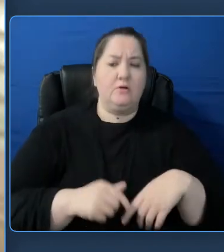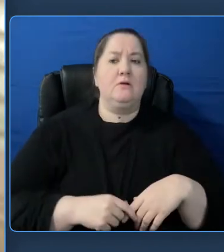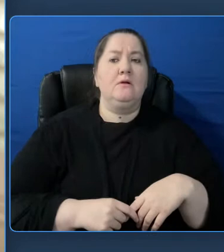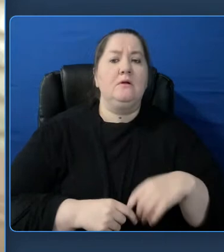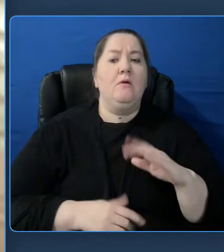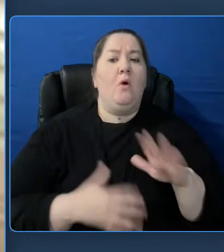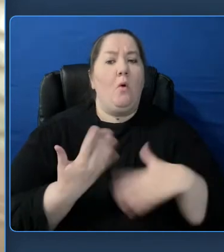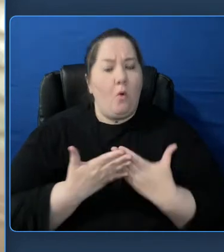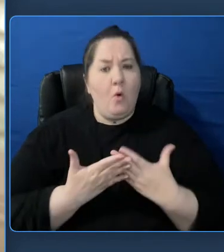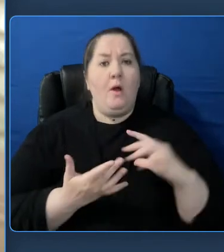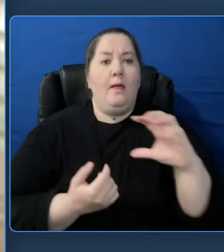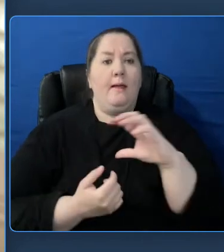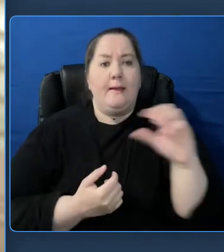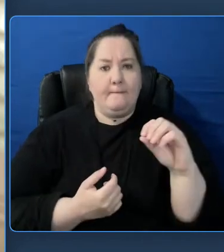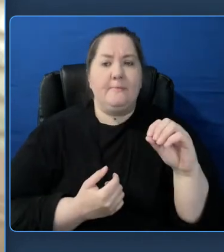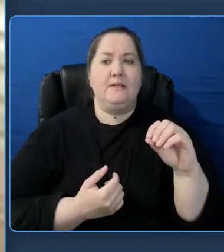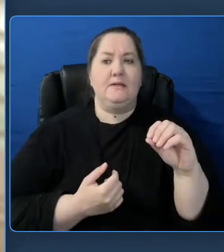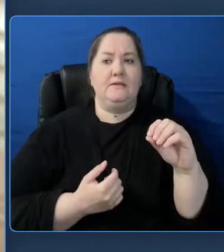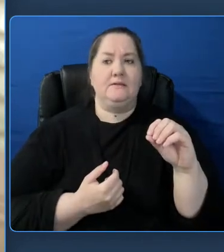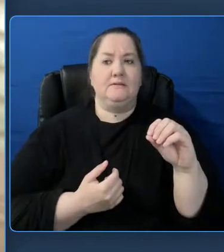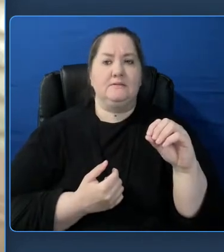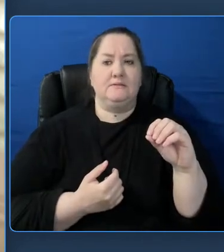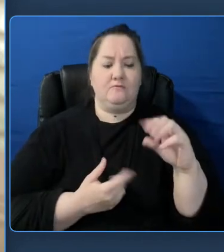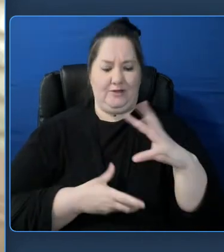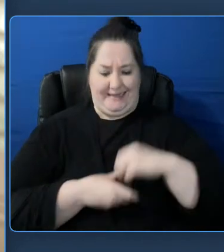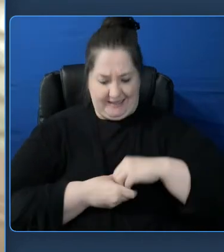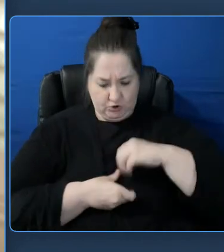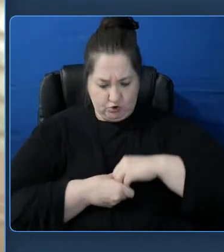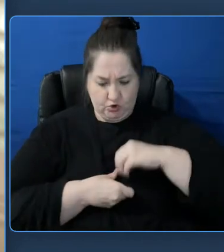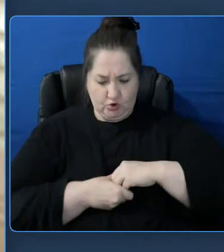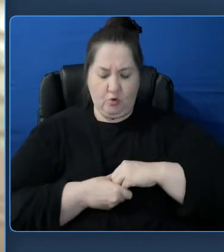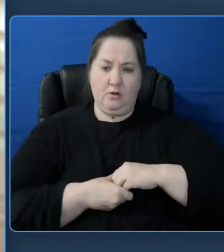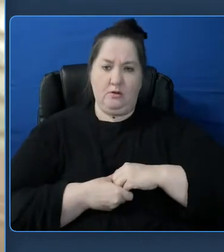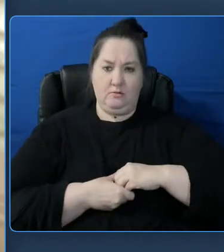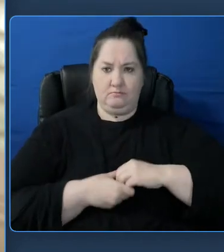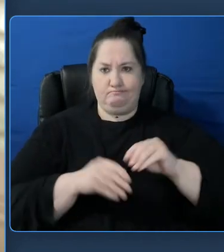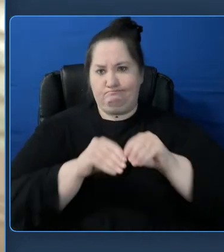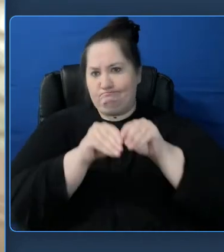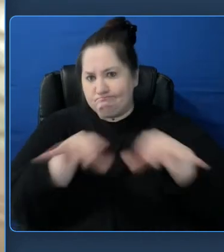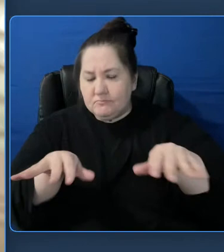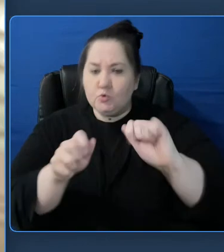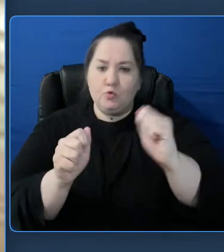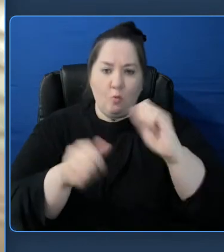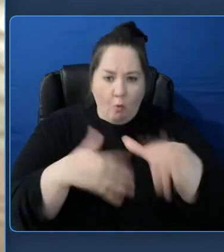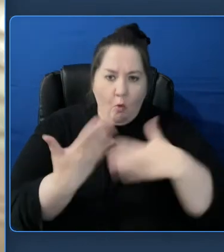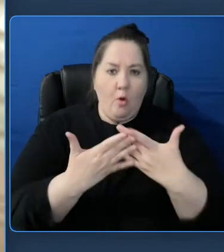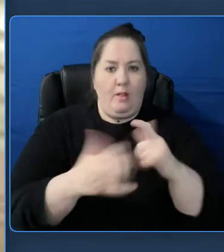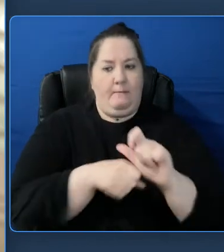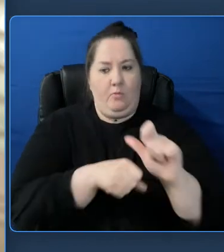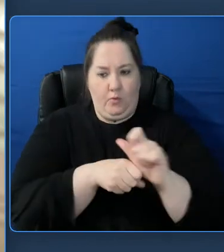are all ones designed for these kind of internal broadcasts.